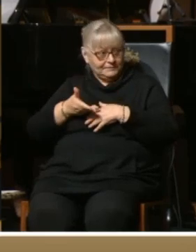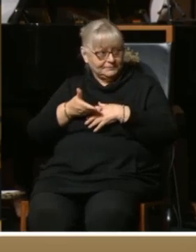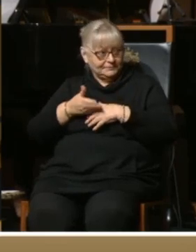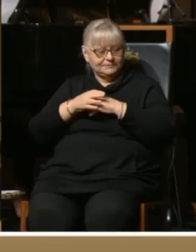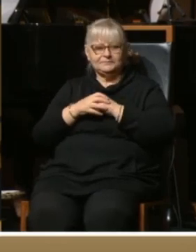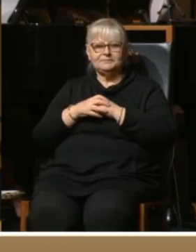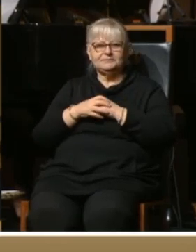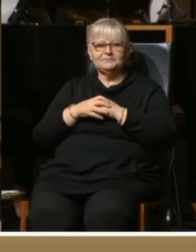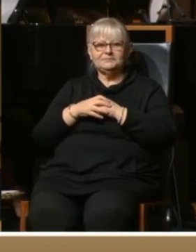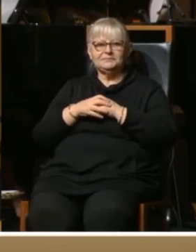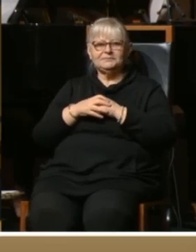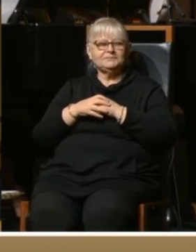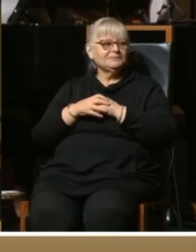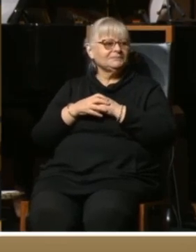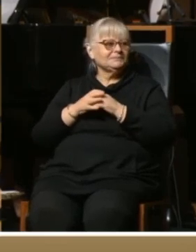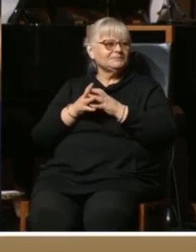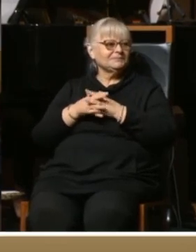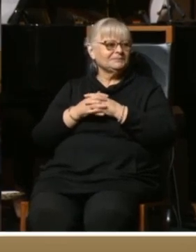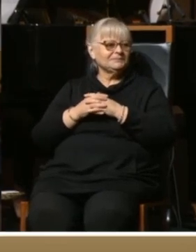us today.